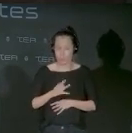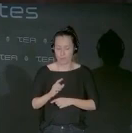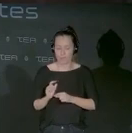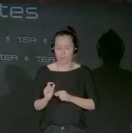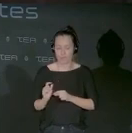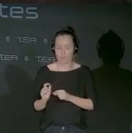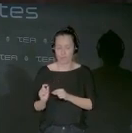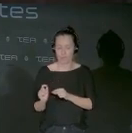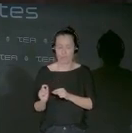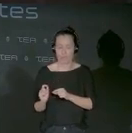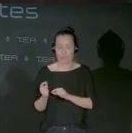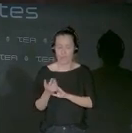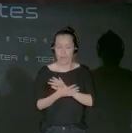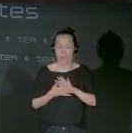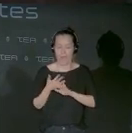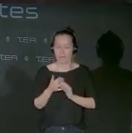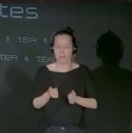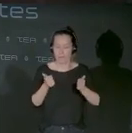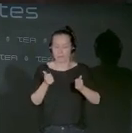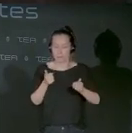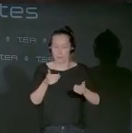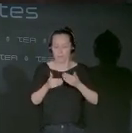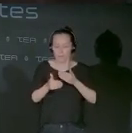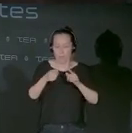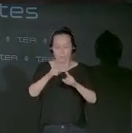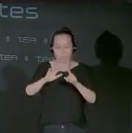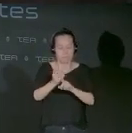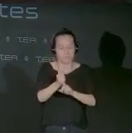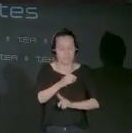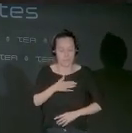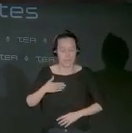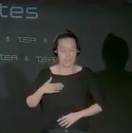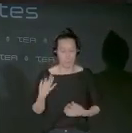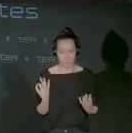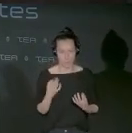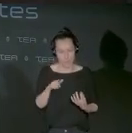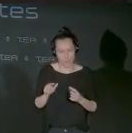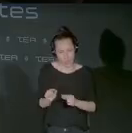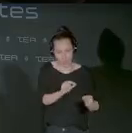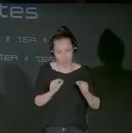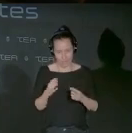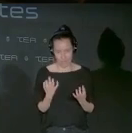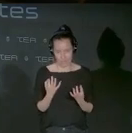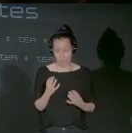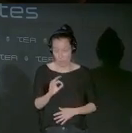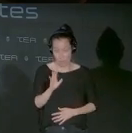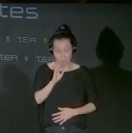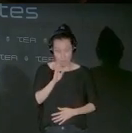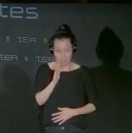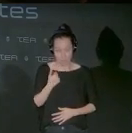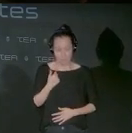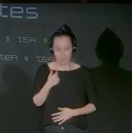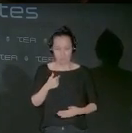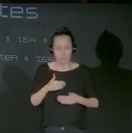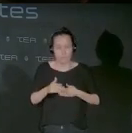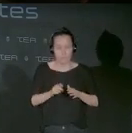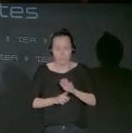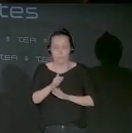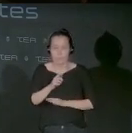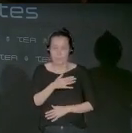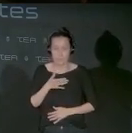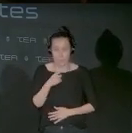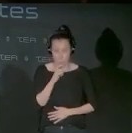or even a step earlier, where we want to go with this kind of stuff. Yeah, so